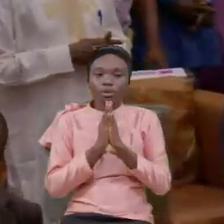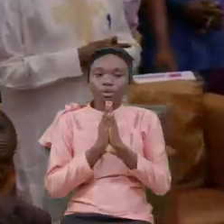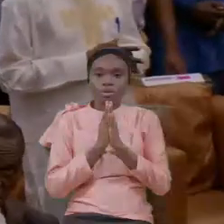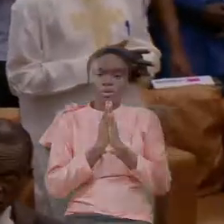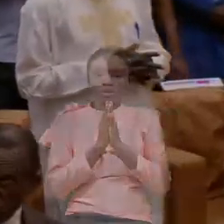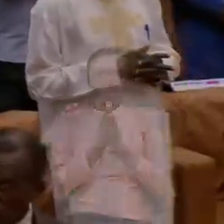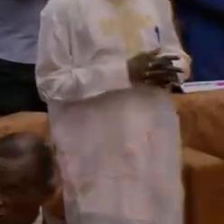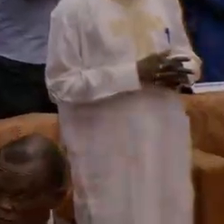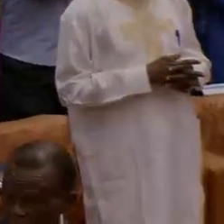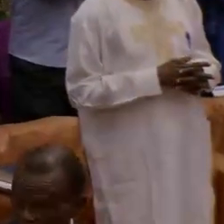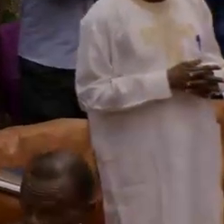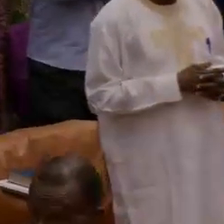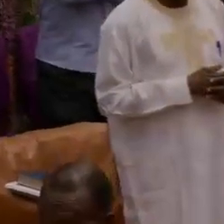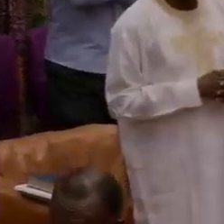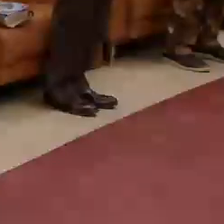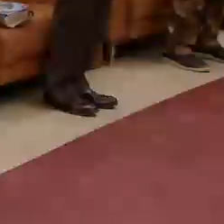And everybody said,